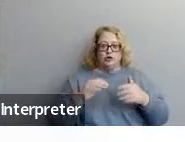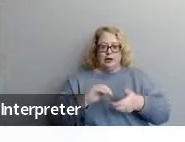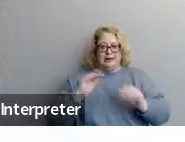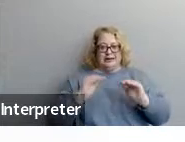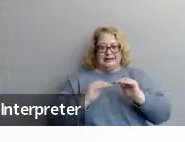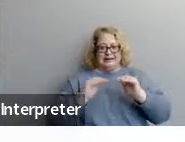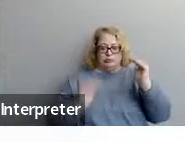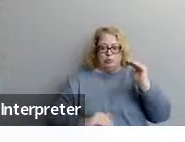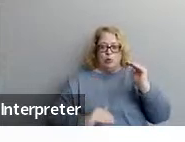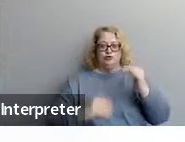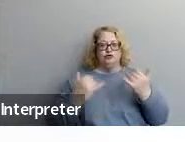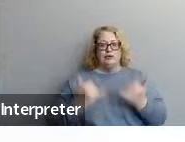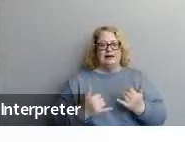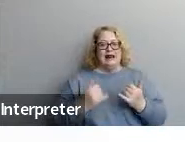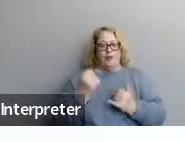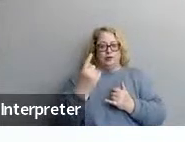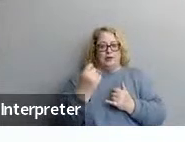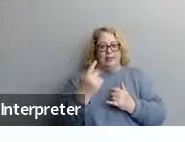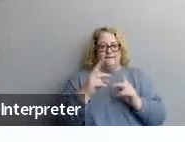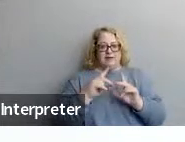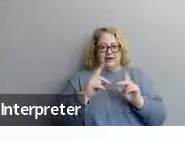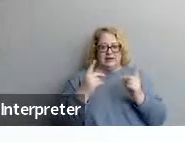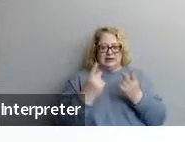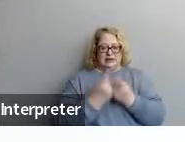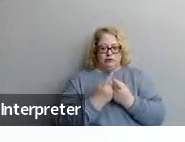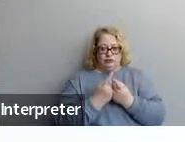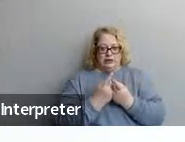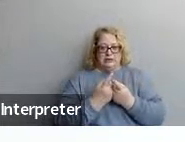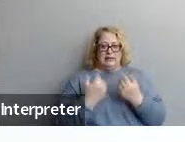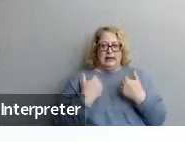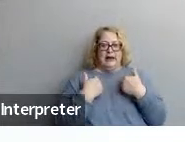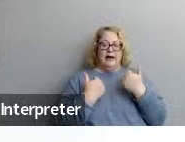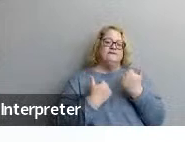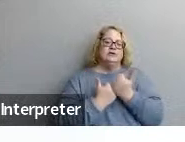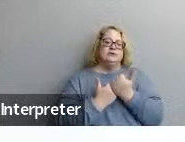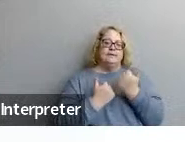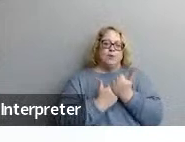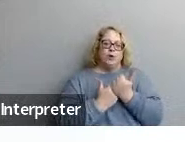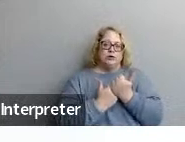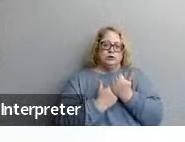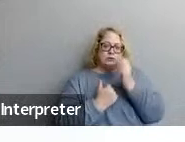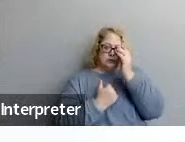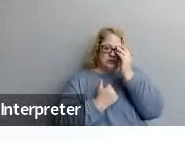disproportionality. And currently, there are 11 districts that are receiving support to